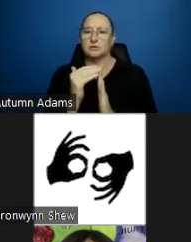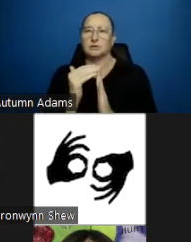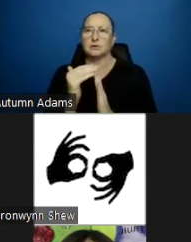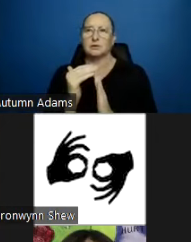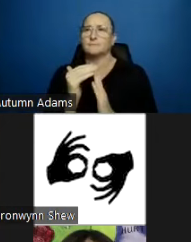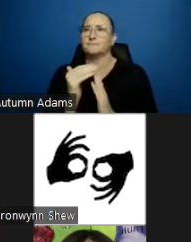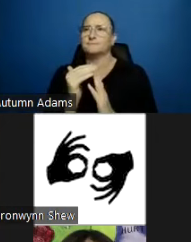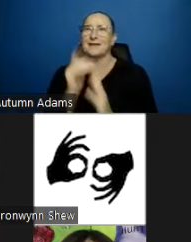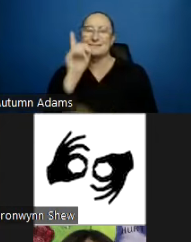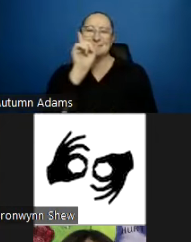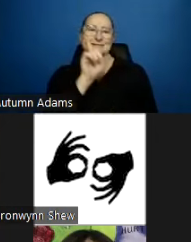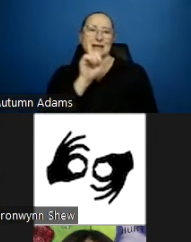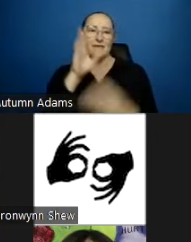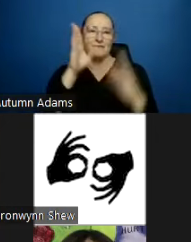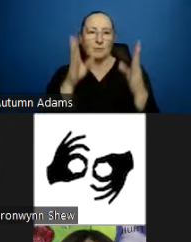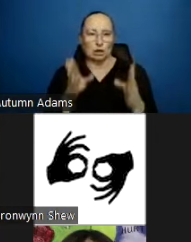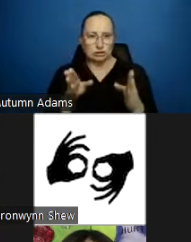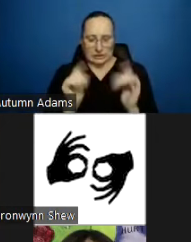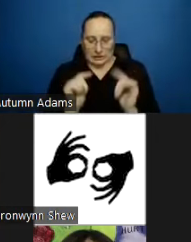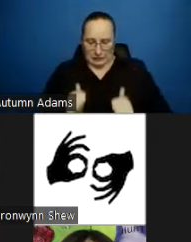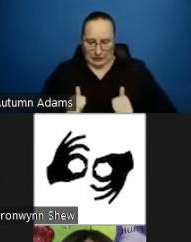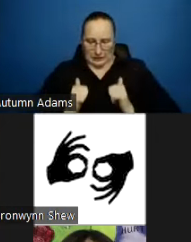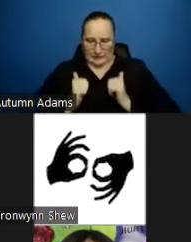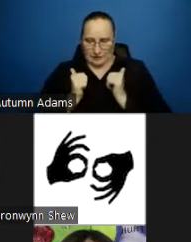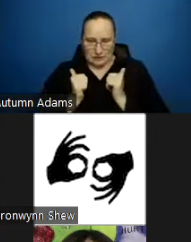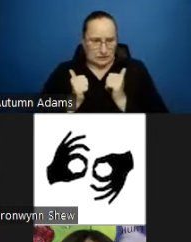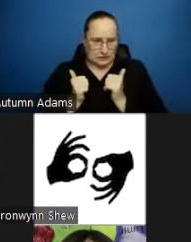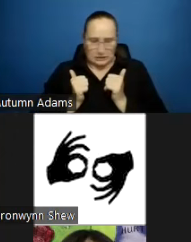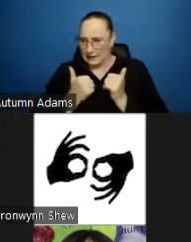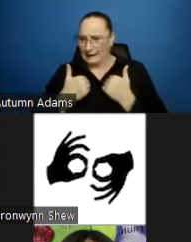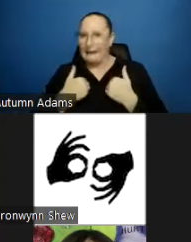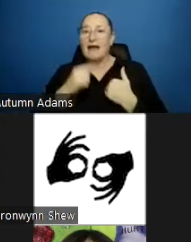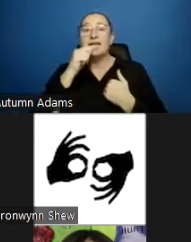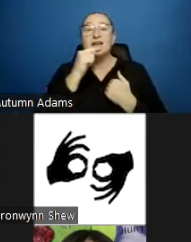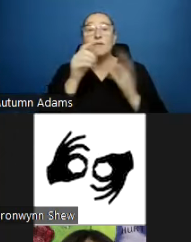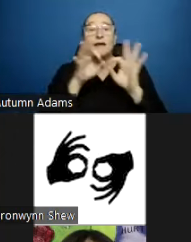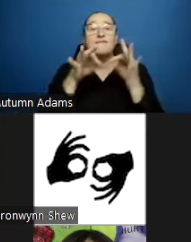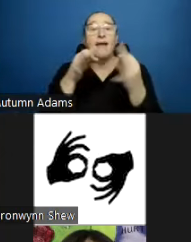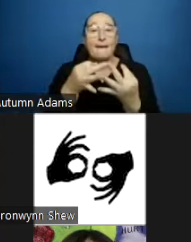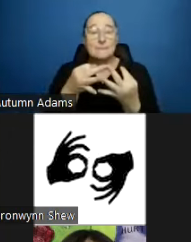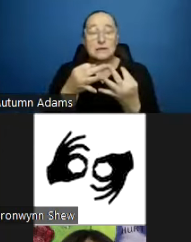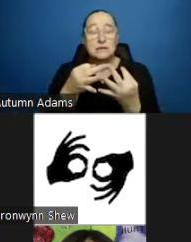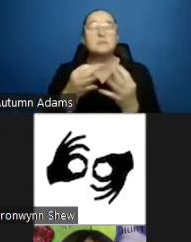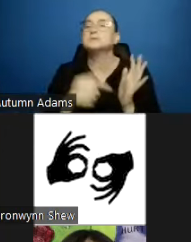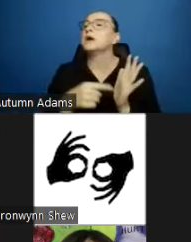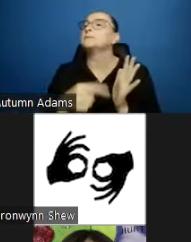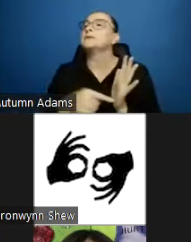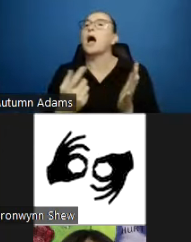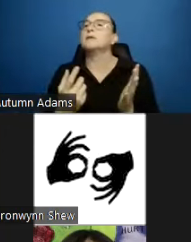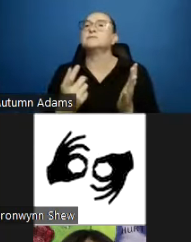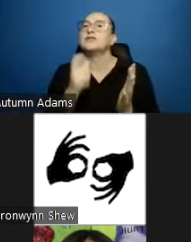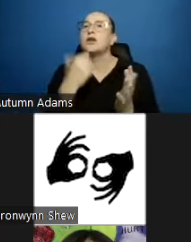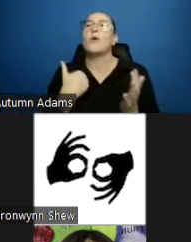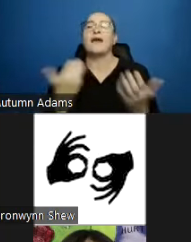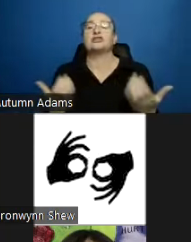a deaf person living, mostly have hearing family members, sometimes they don't have a chance to go to a